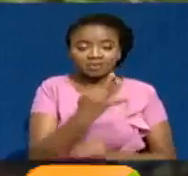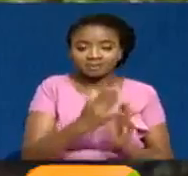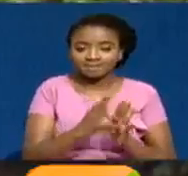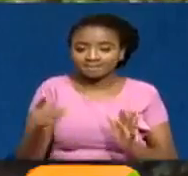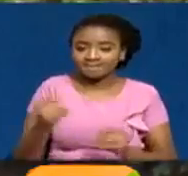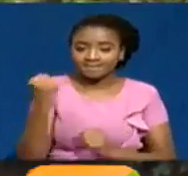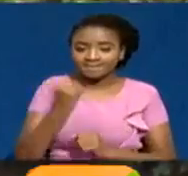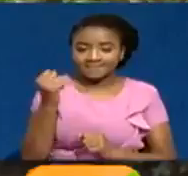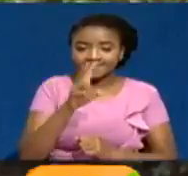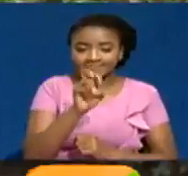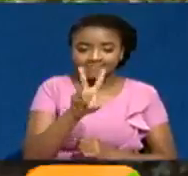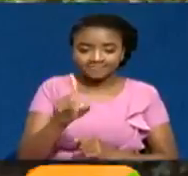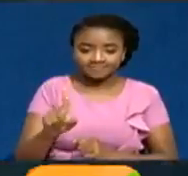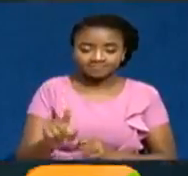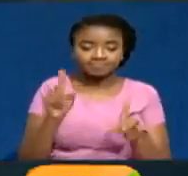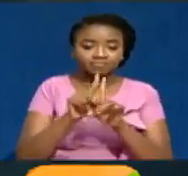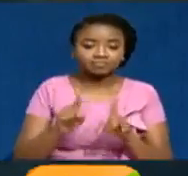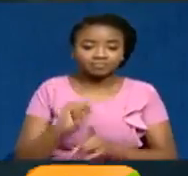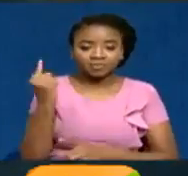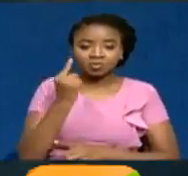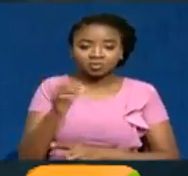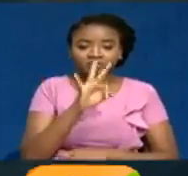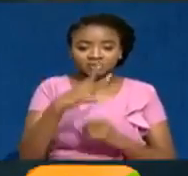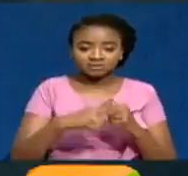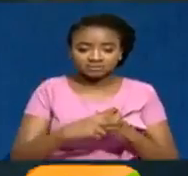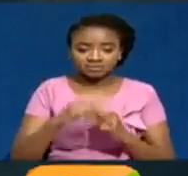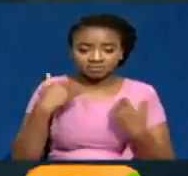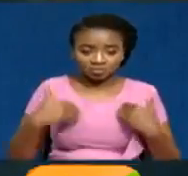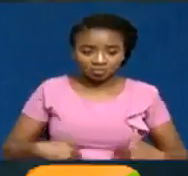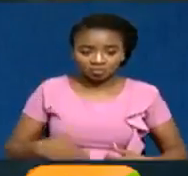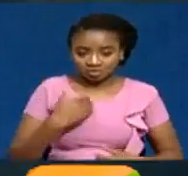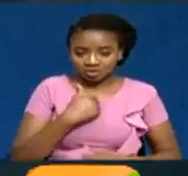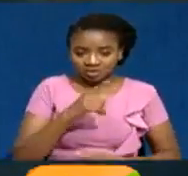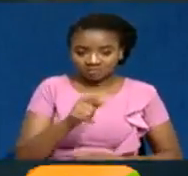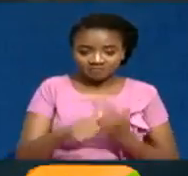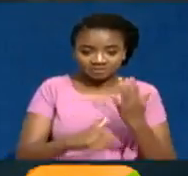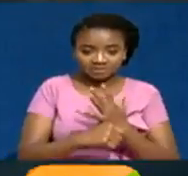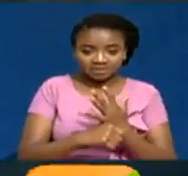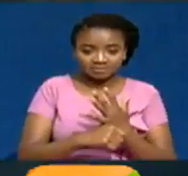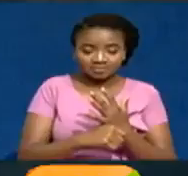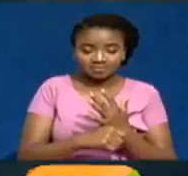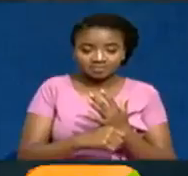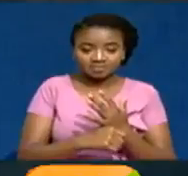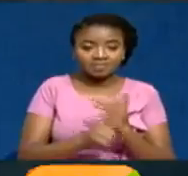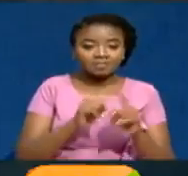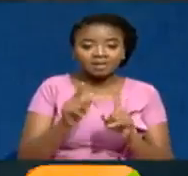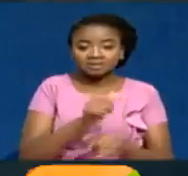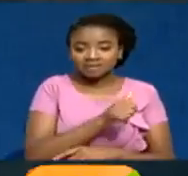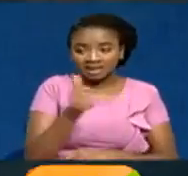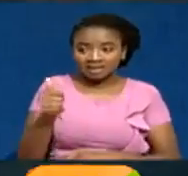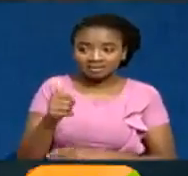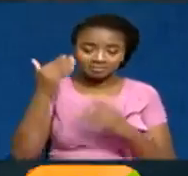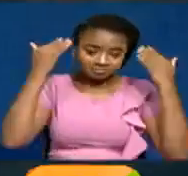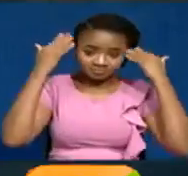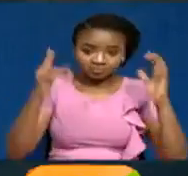2021. Only 37 bodies have name tags, while 127 bodies remain unknown.